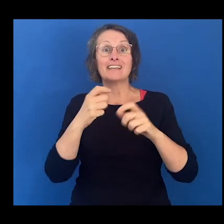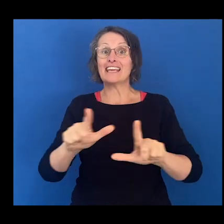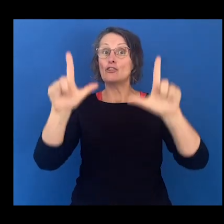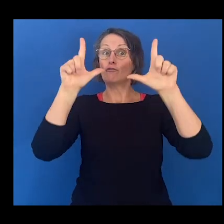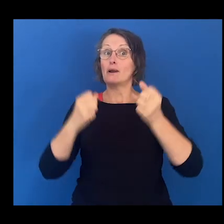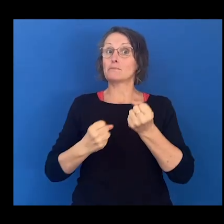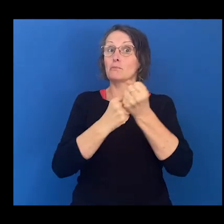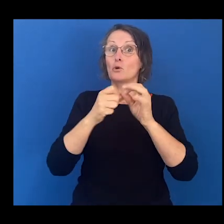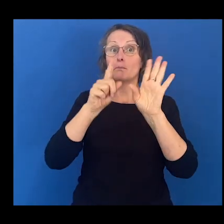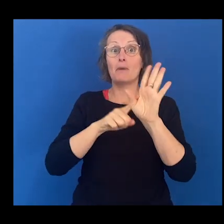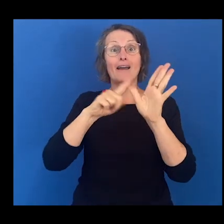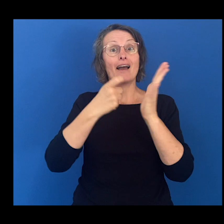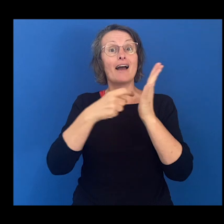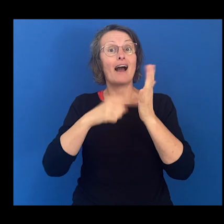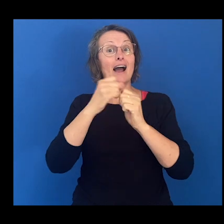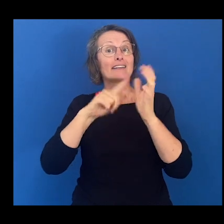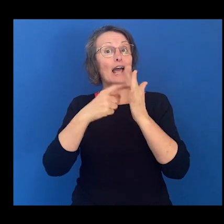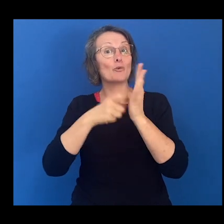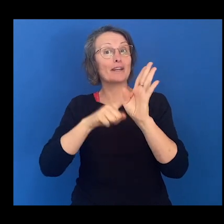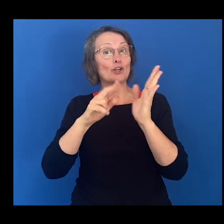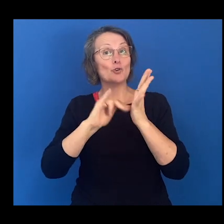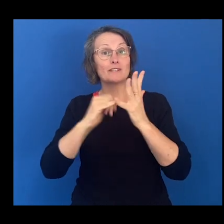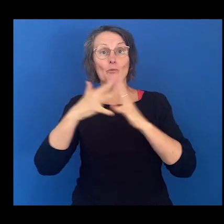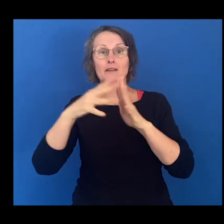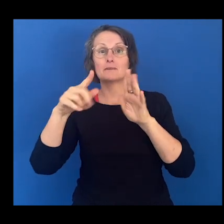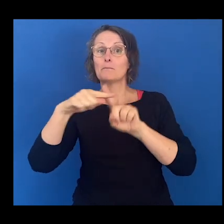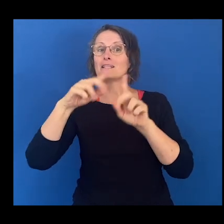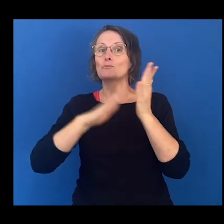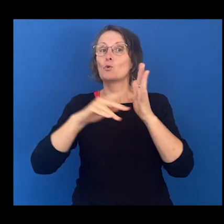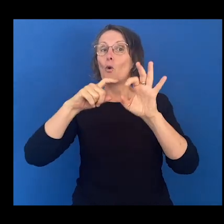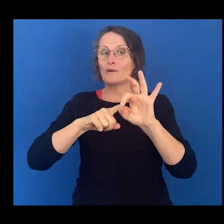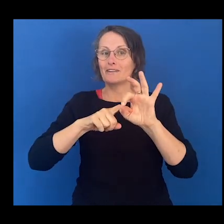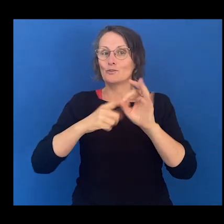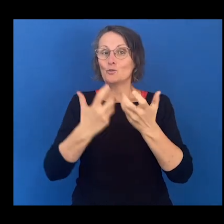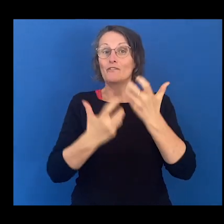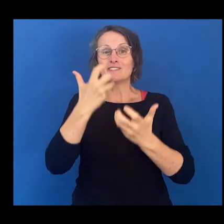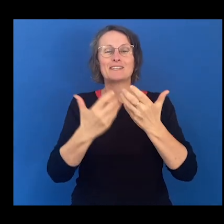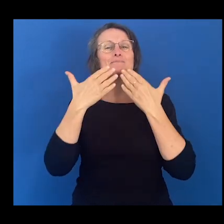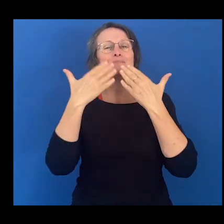and the Art Gallery Society of New South Wales. My name is Daniel Browning. I'll see you next time.